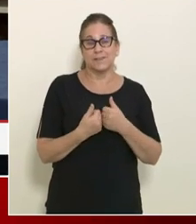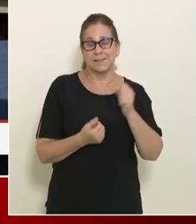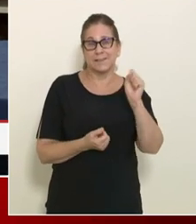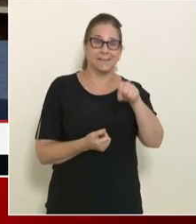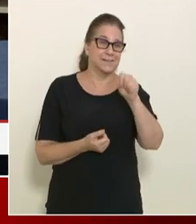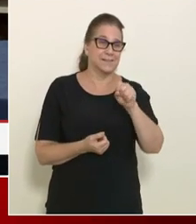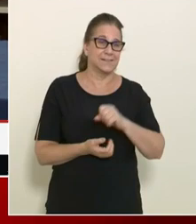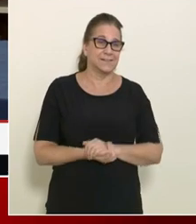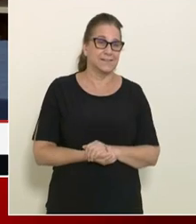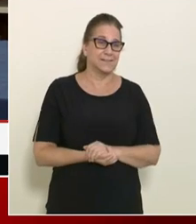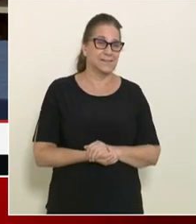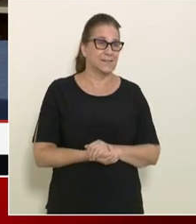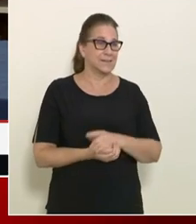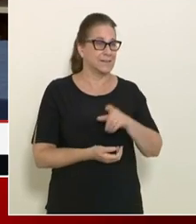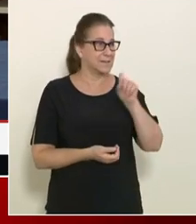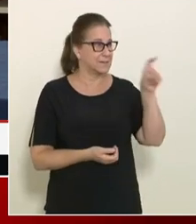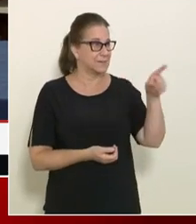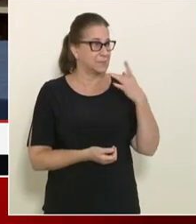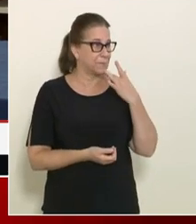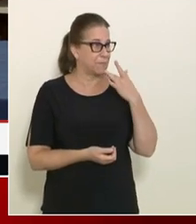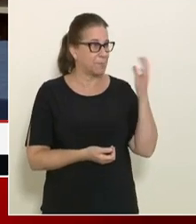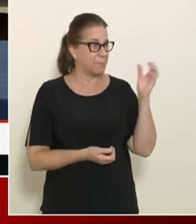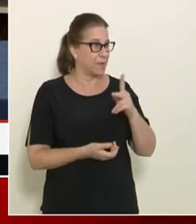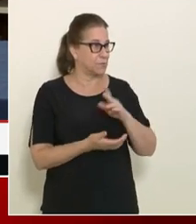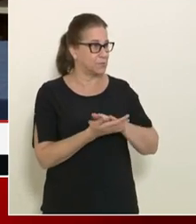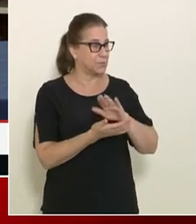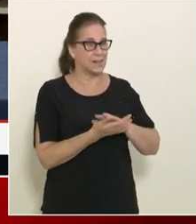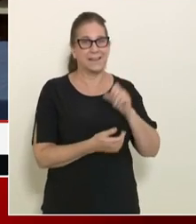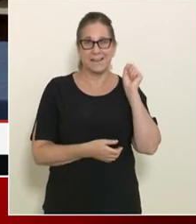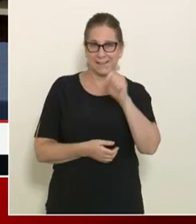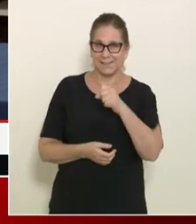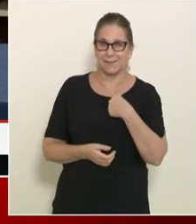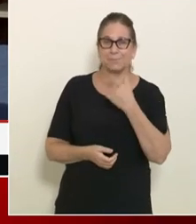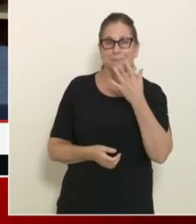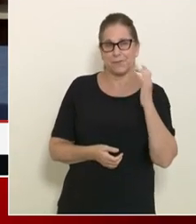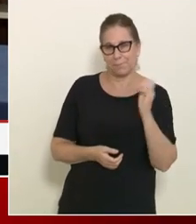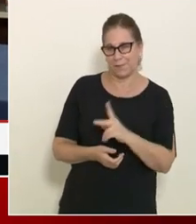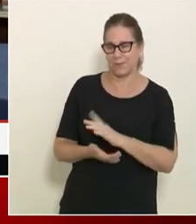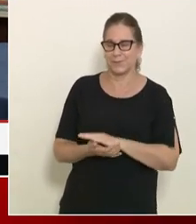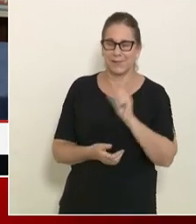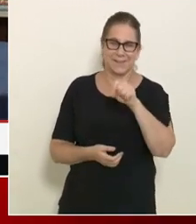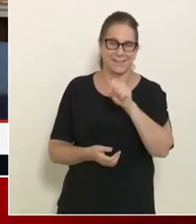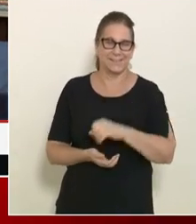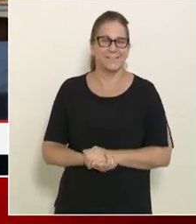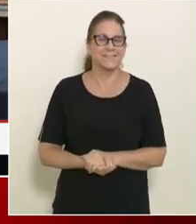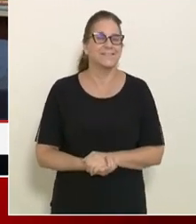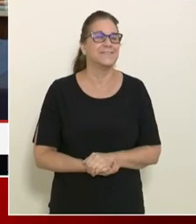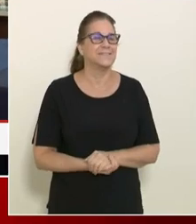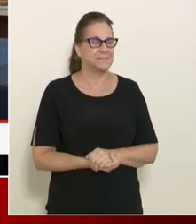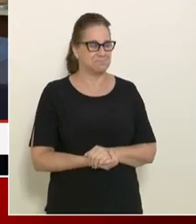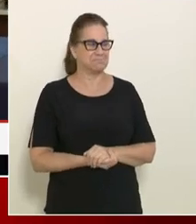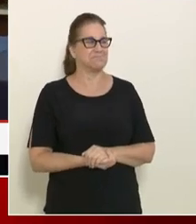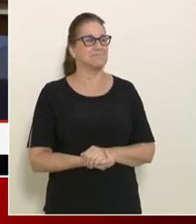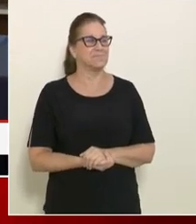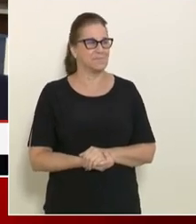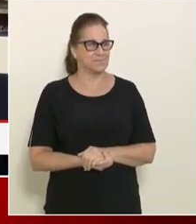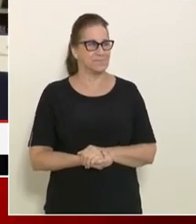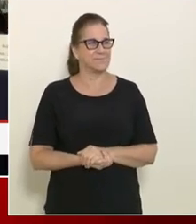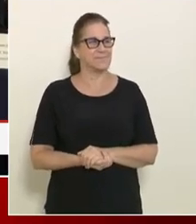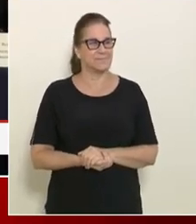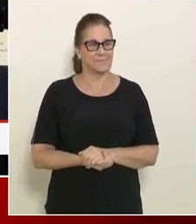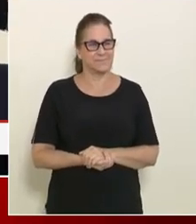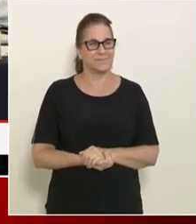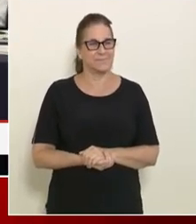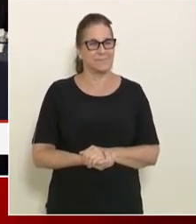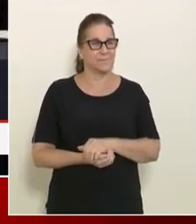school? Definitely. Thank you. Yeah. Thank you. Thank you, JC. Thank you. Any other